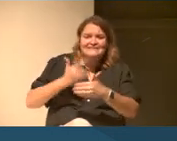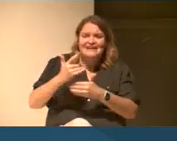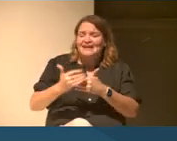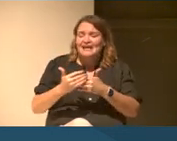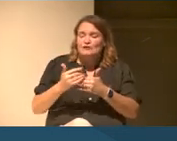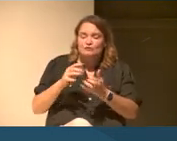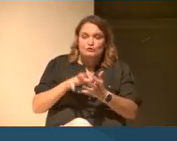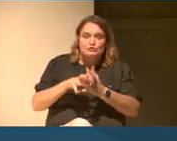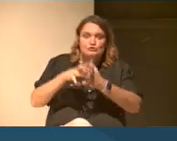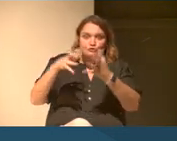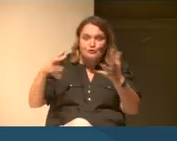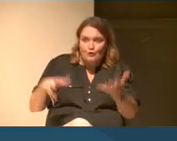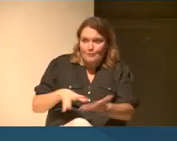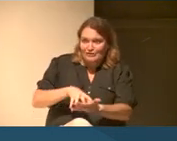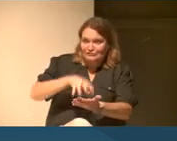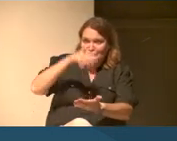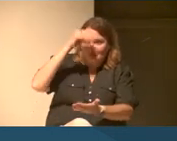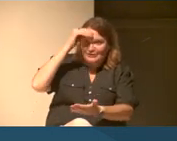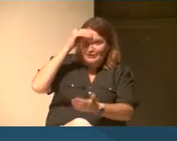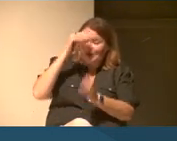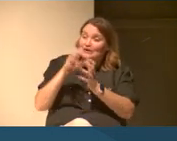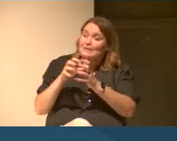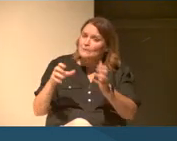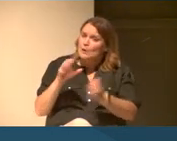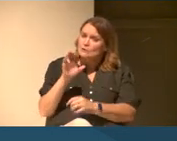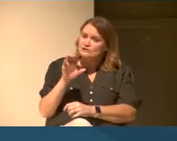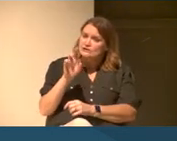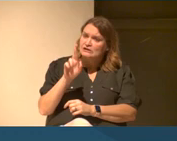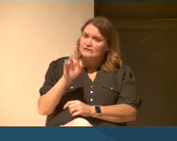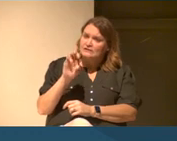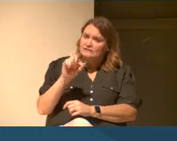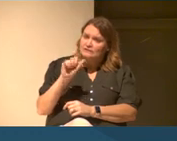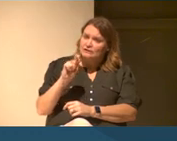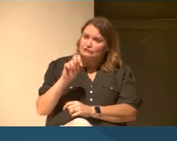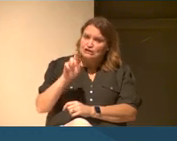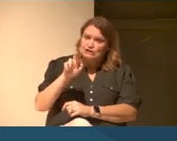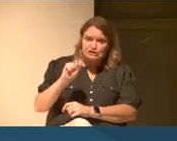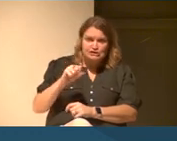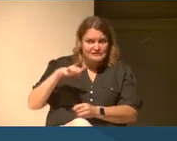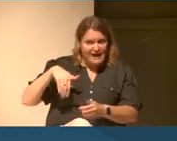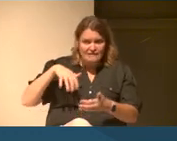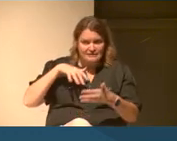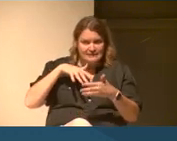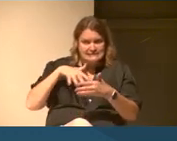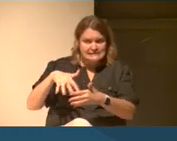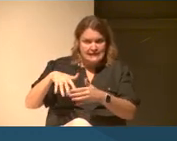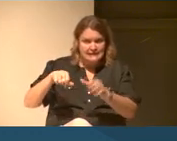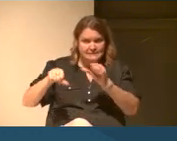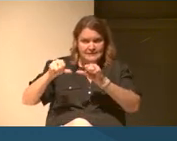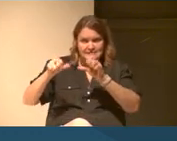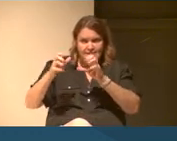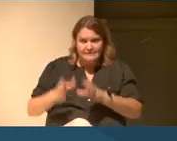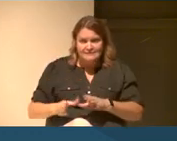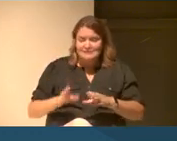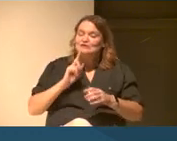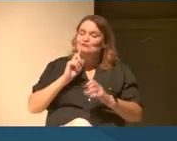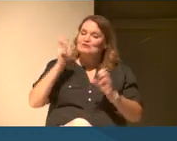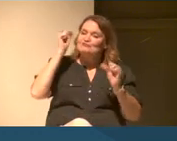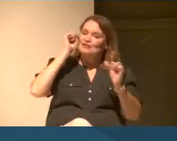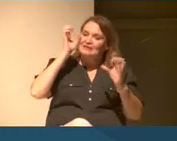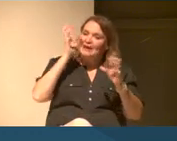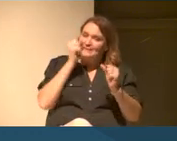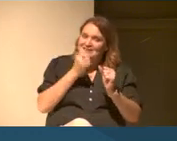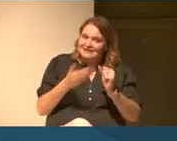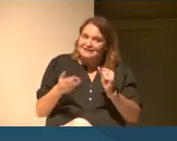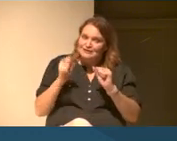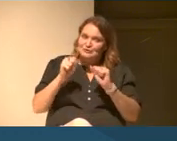to learn. There's most of the creatures in the ocean we actually have never studied as scientists. So it's a wonderful thing to be able to study